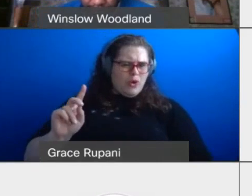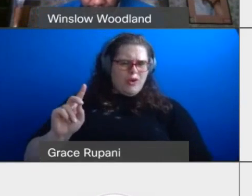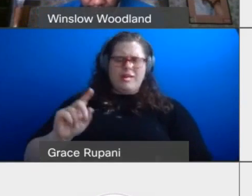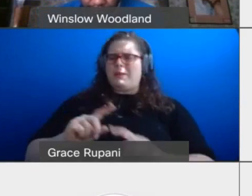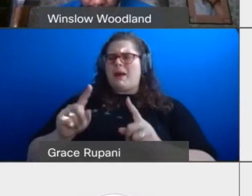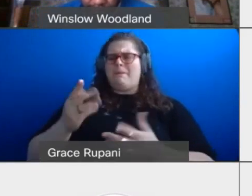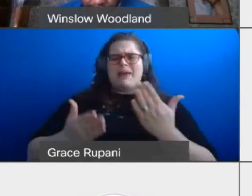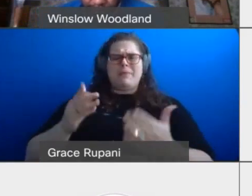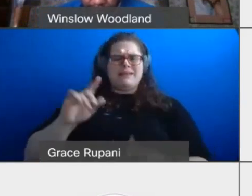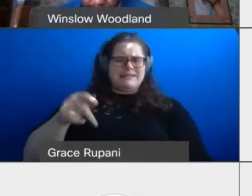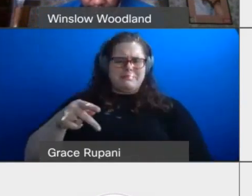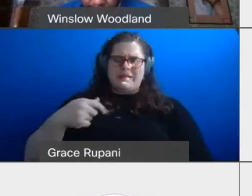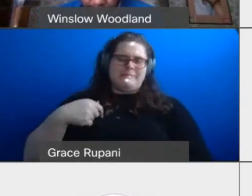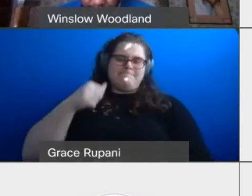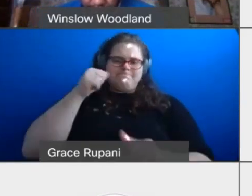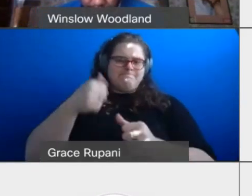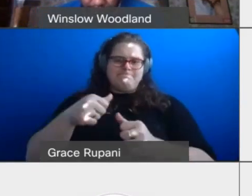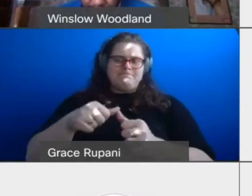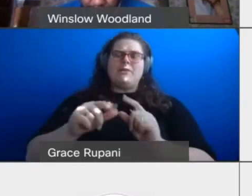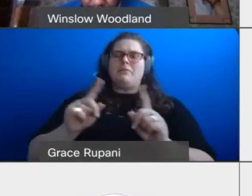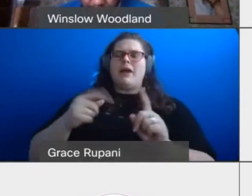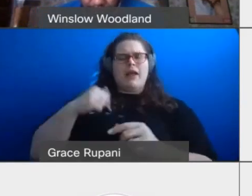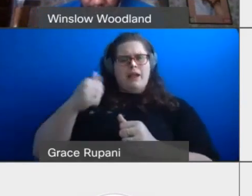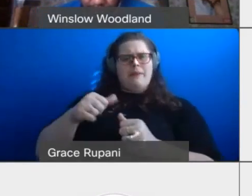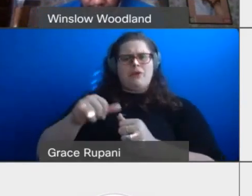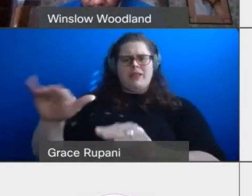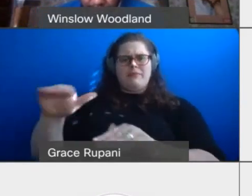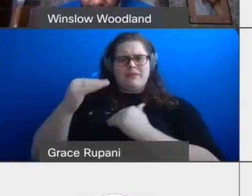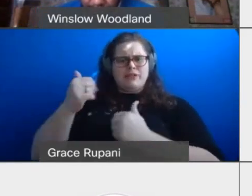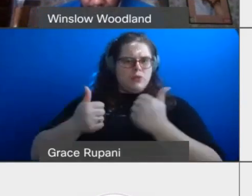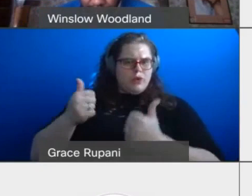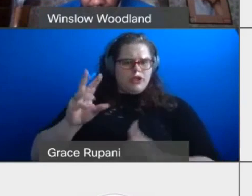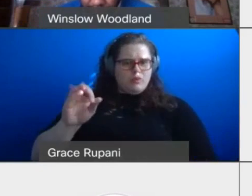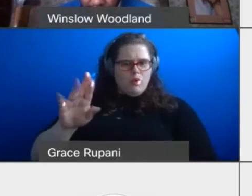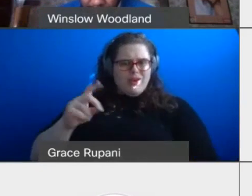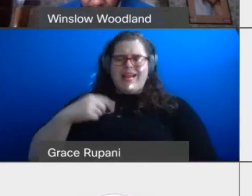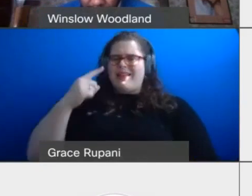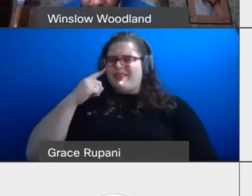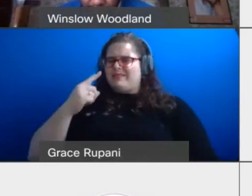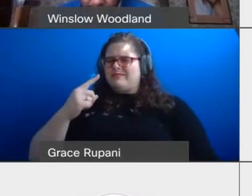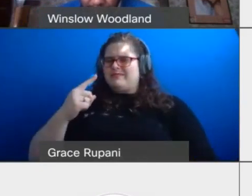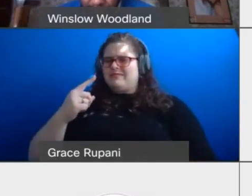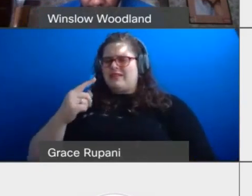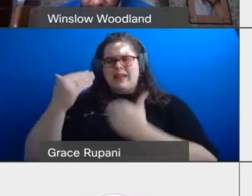was a limitation on like wards. Was it 1, 2, 3, and 6?